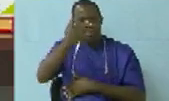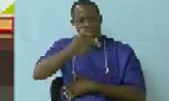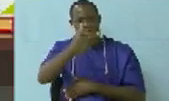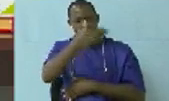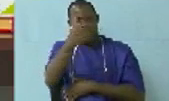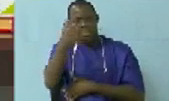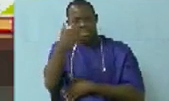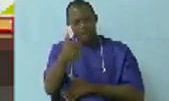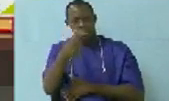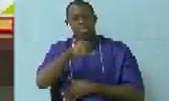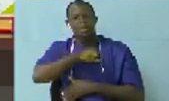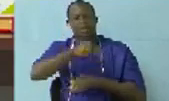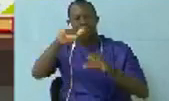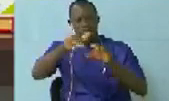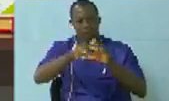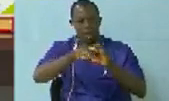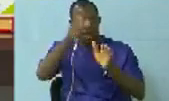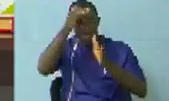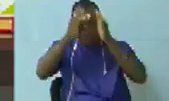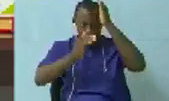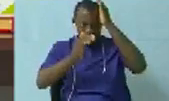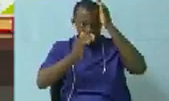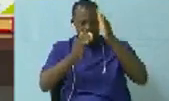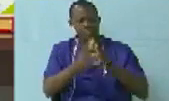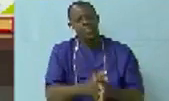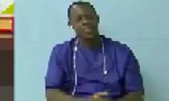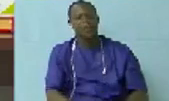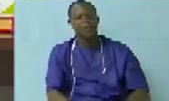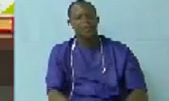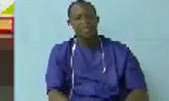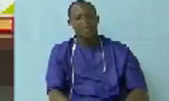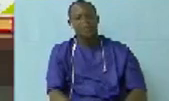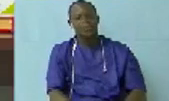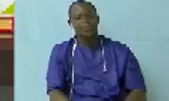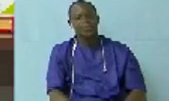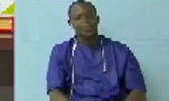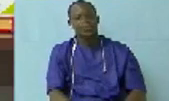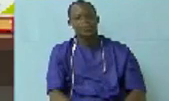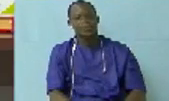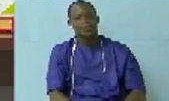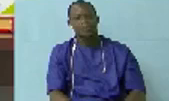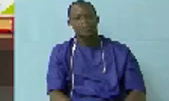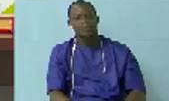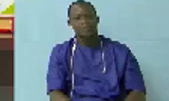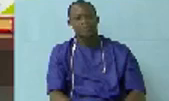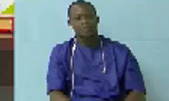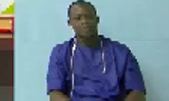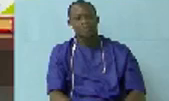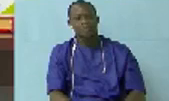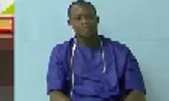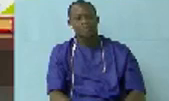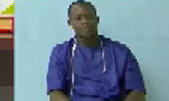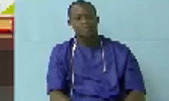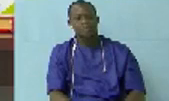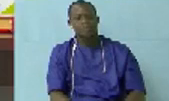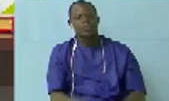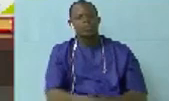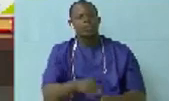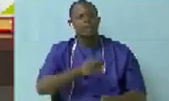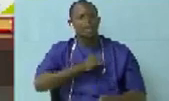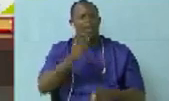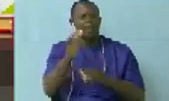karo ko 1996 nata dum sojaria do ko to. I went to the